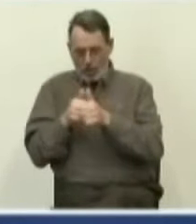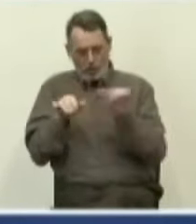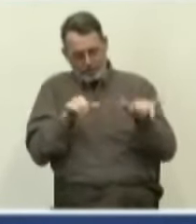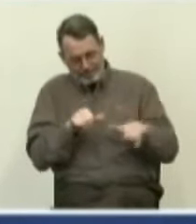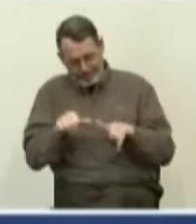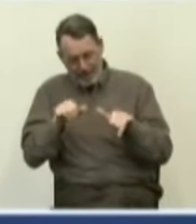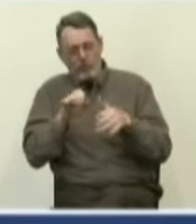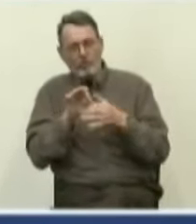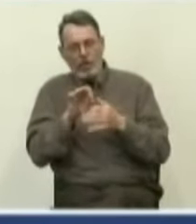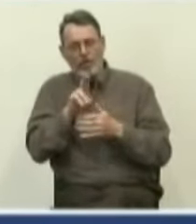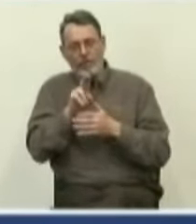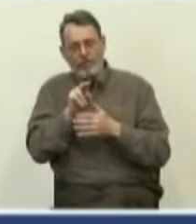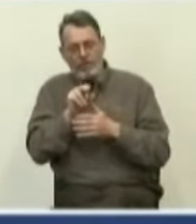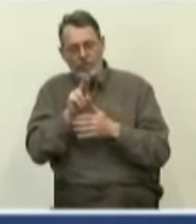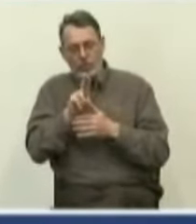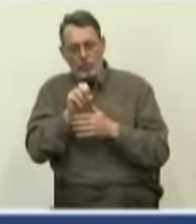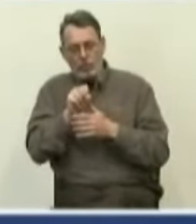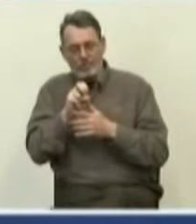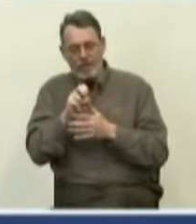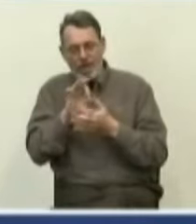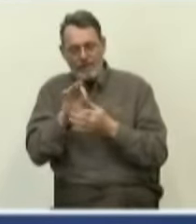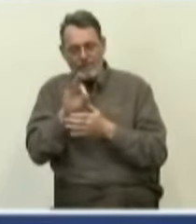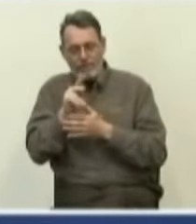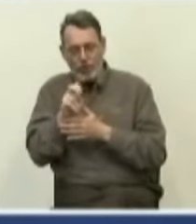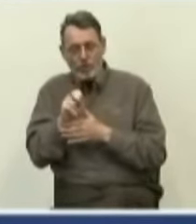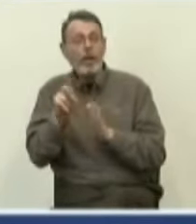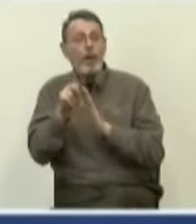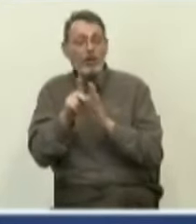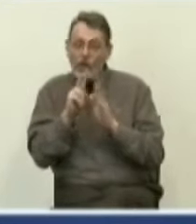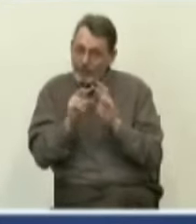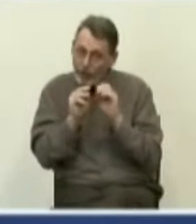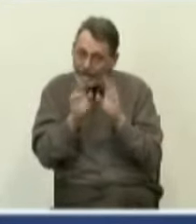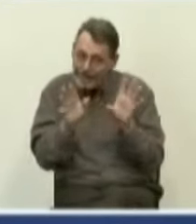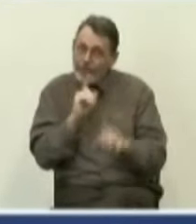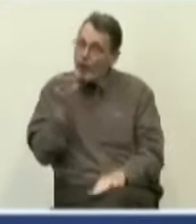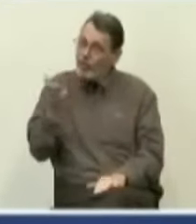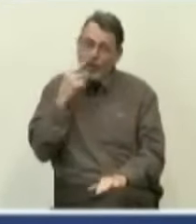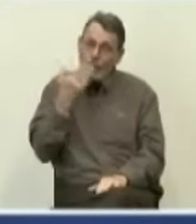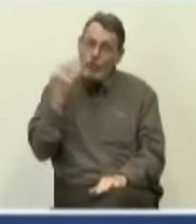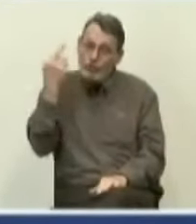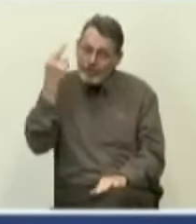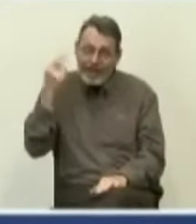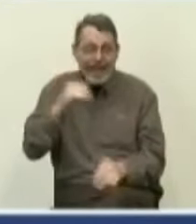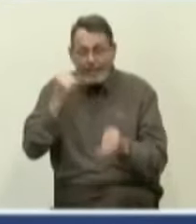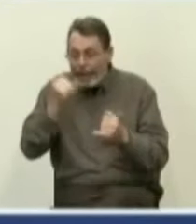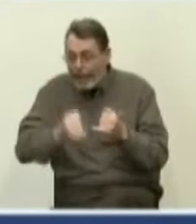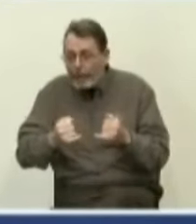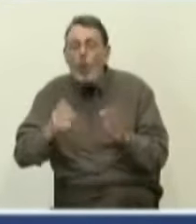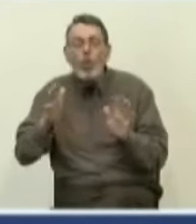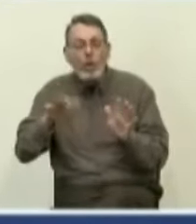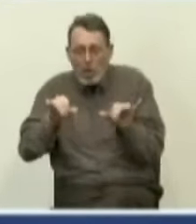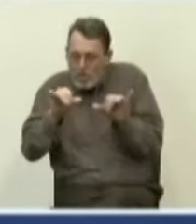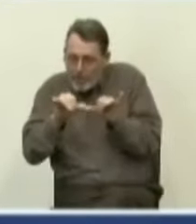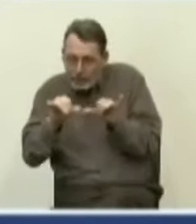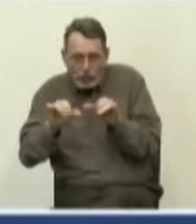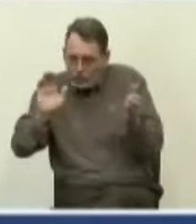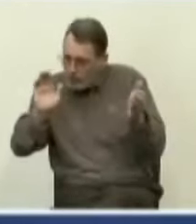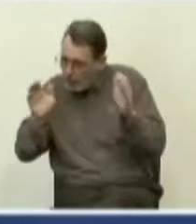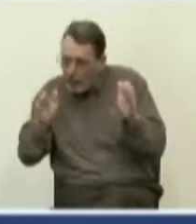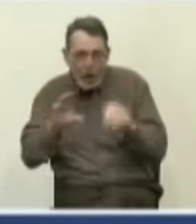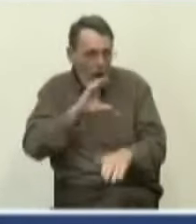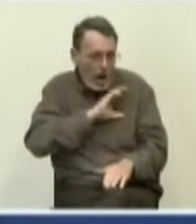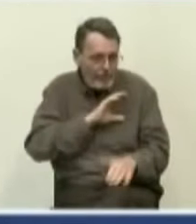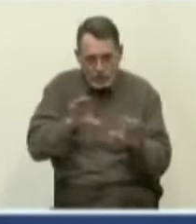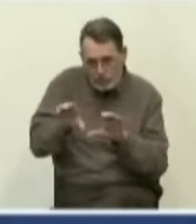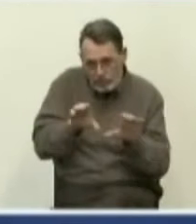of force policies are very clear, and they're designed that way for a reason. So at the end of all this, we will measure the officer's